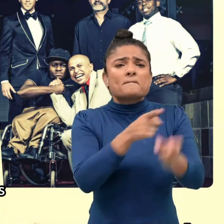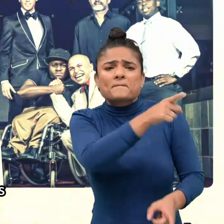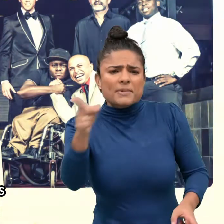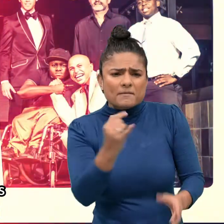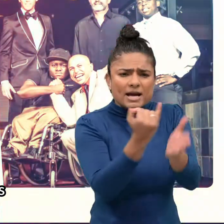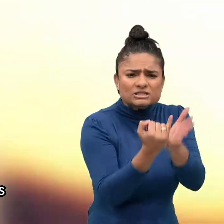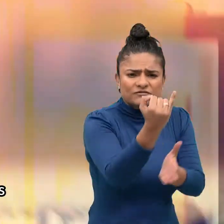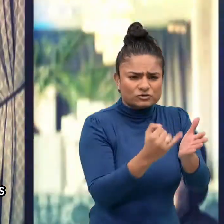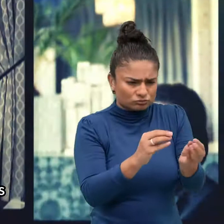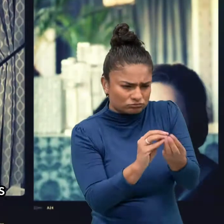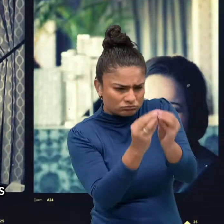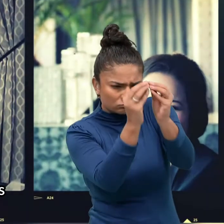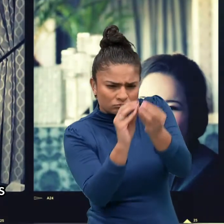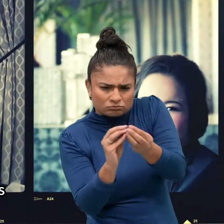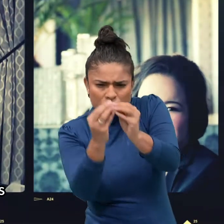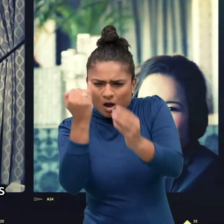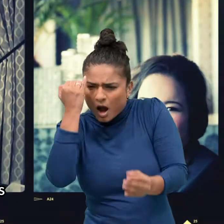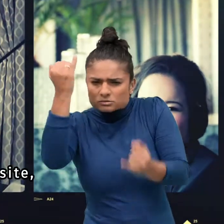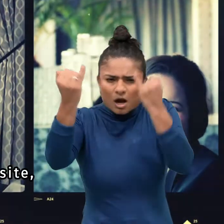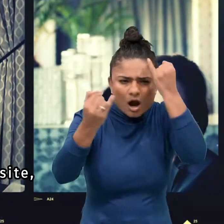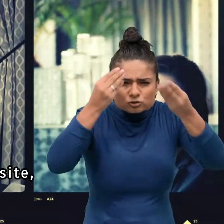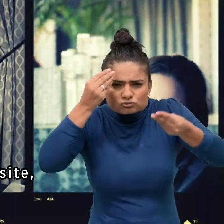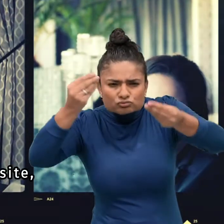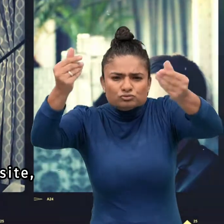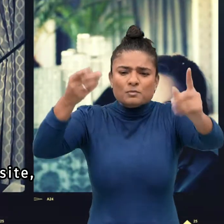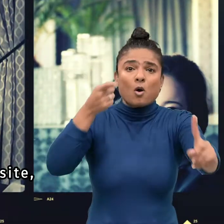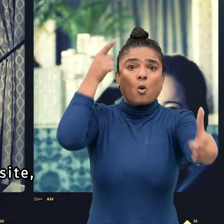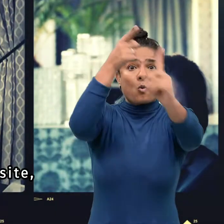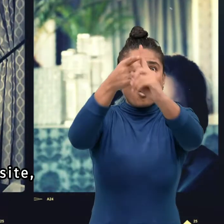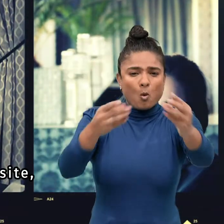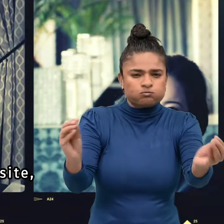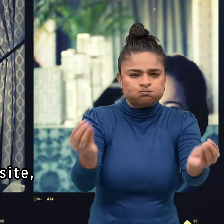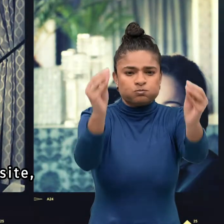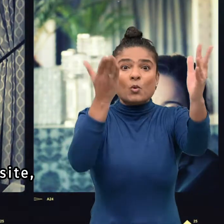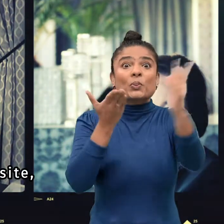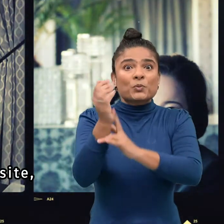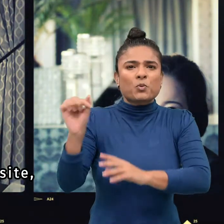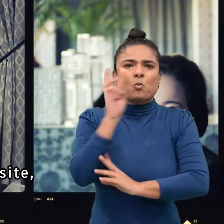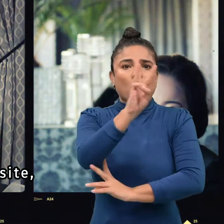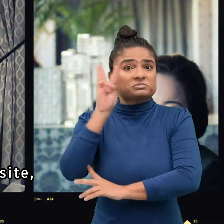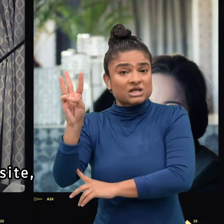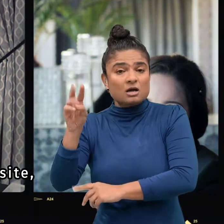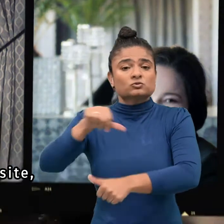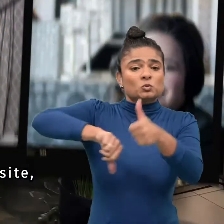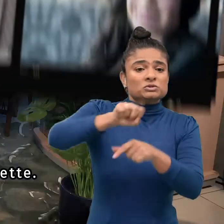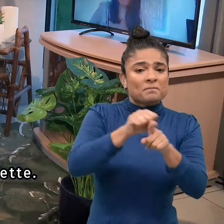helps individuals design their dream careers and businesses and reach their goals through her website, workshops, and social